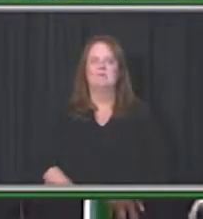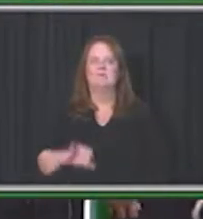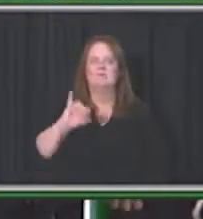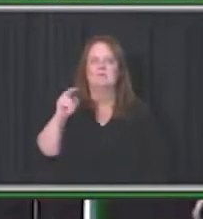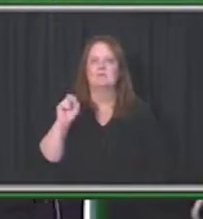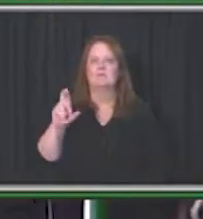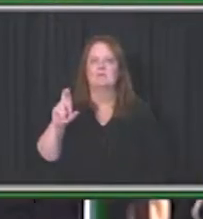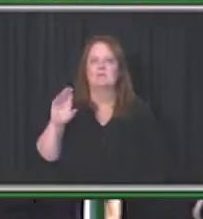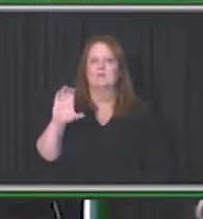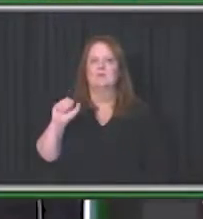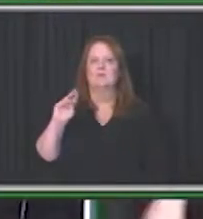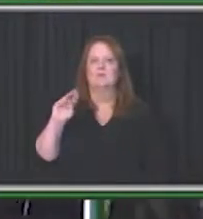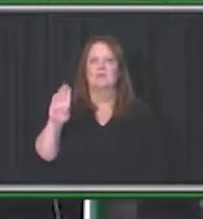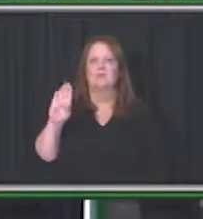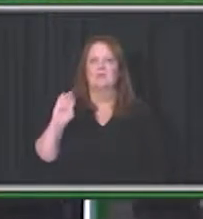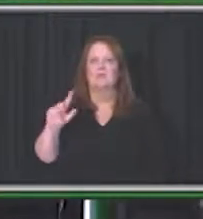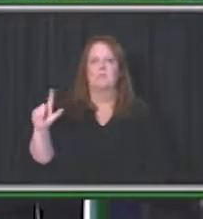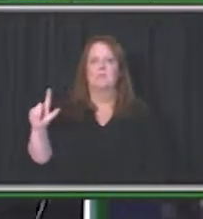Jennifer Campbell.